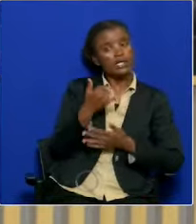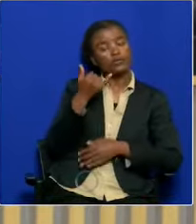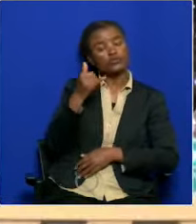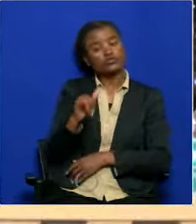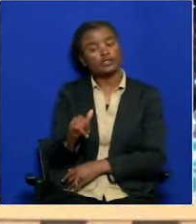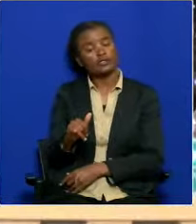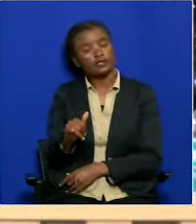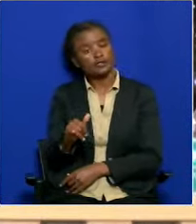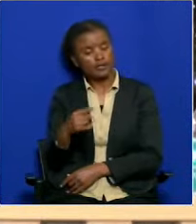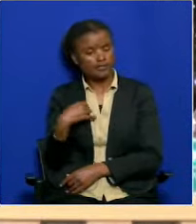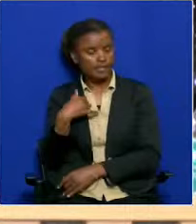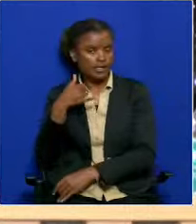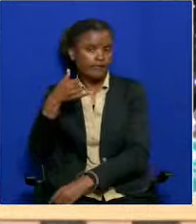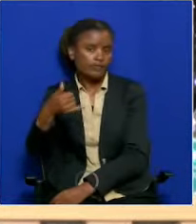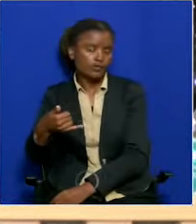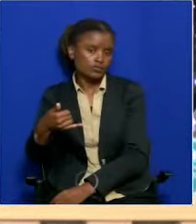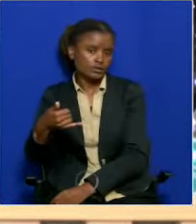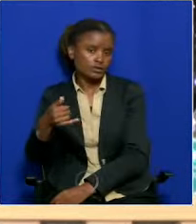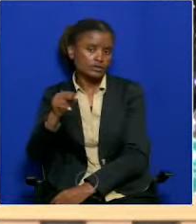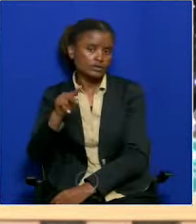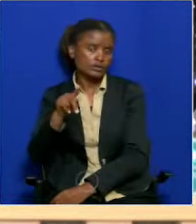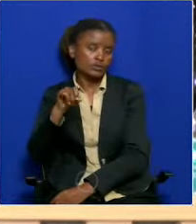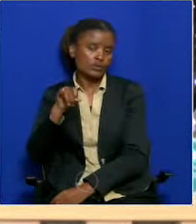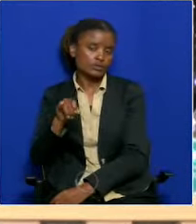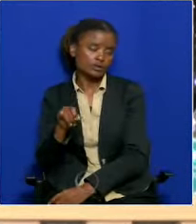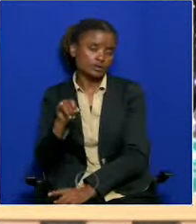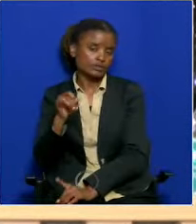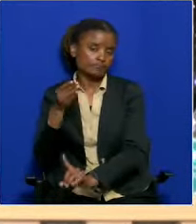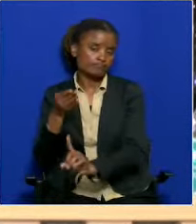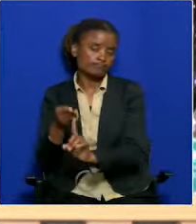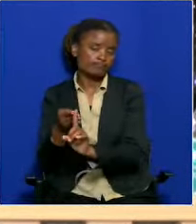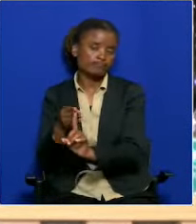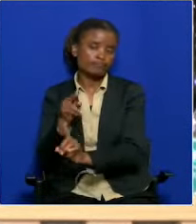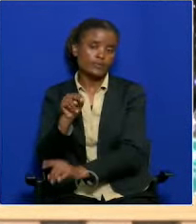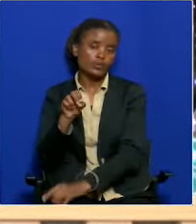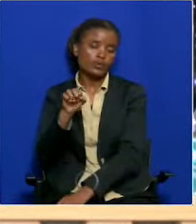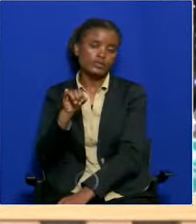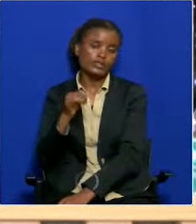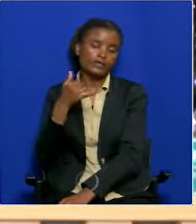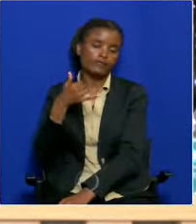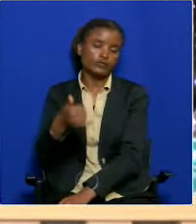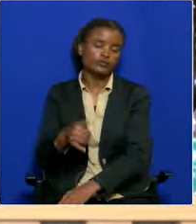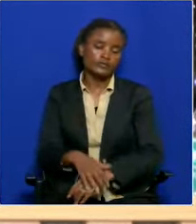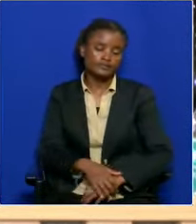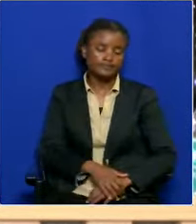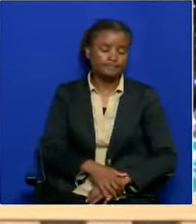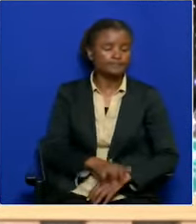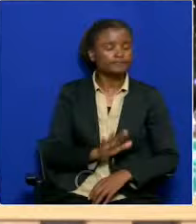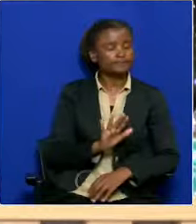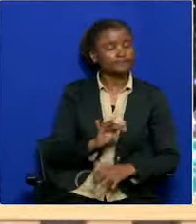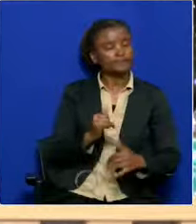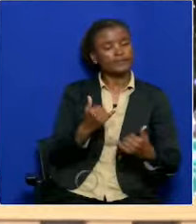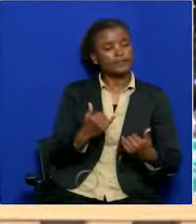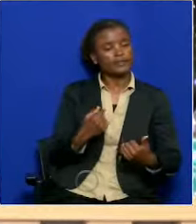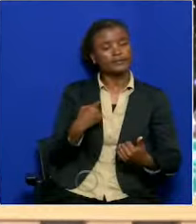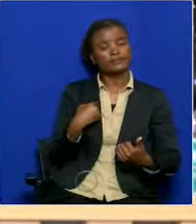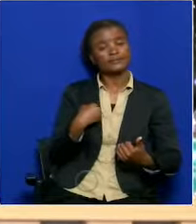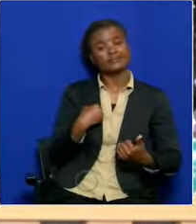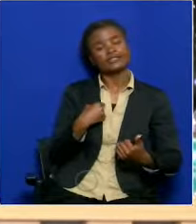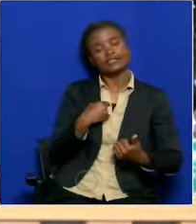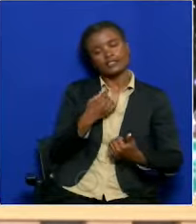General, I guess I'm trying to determine that Mr. Matlala makes this request of you. You then